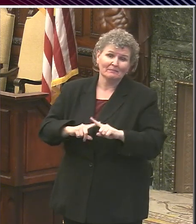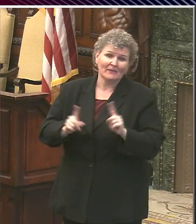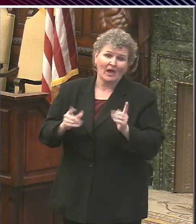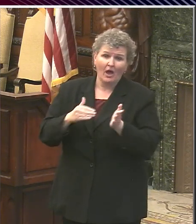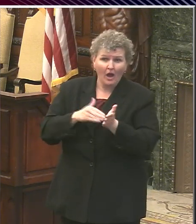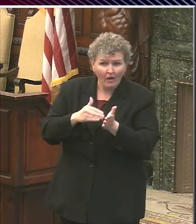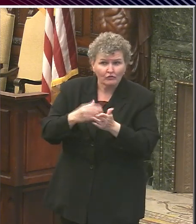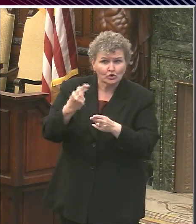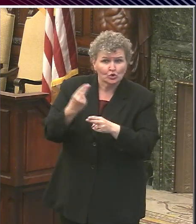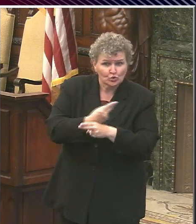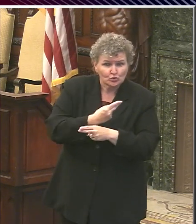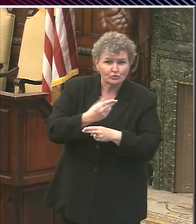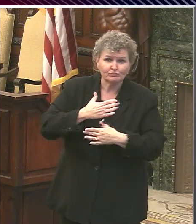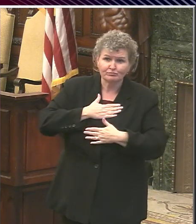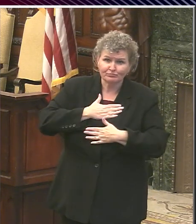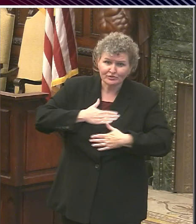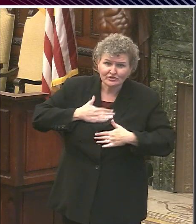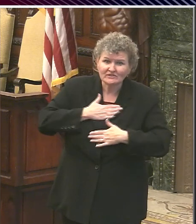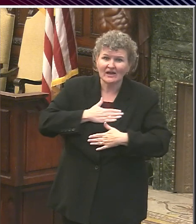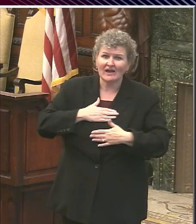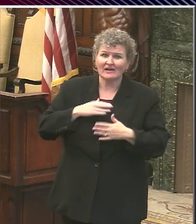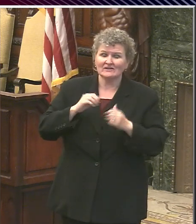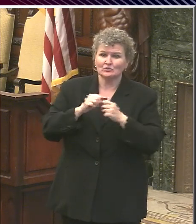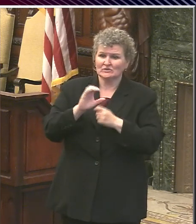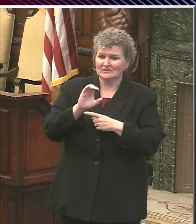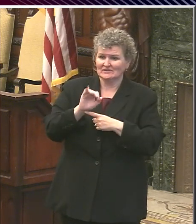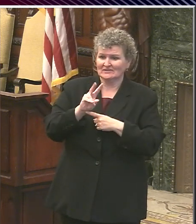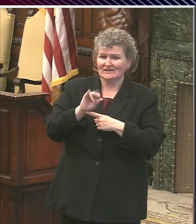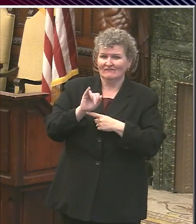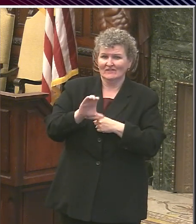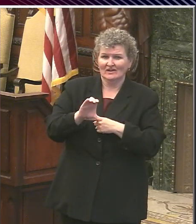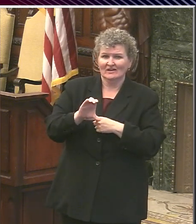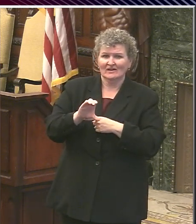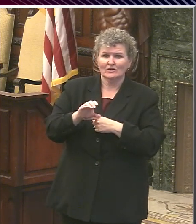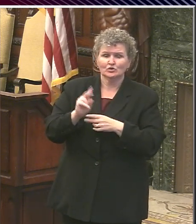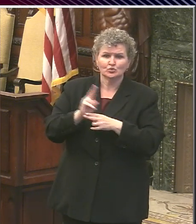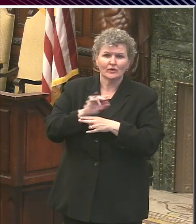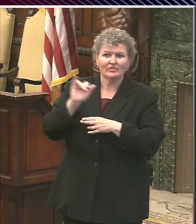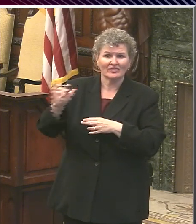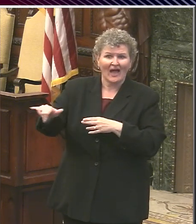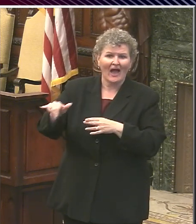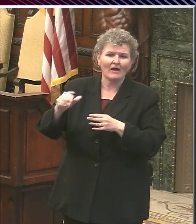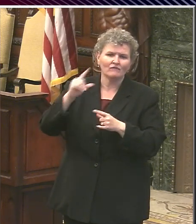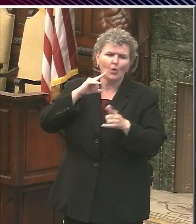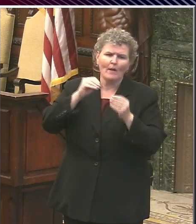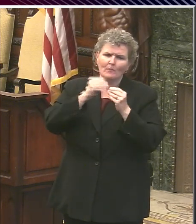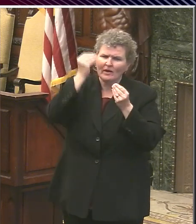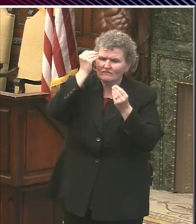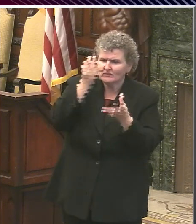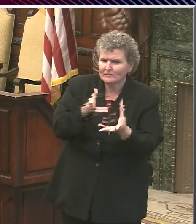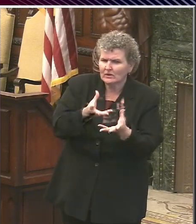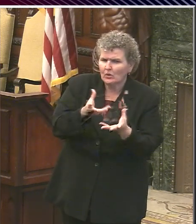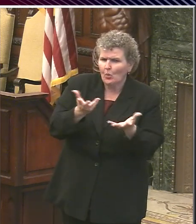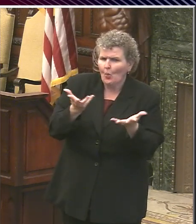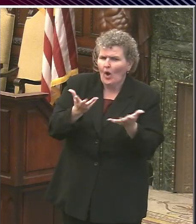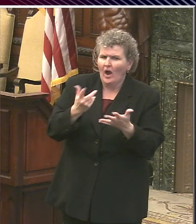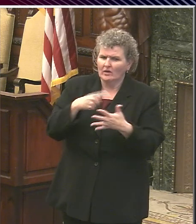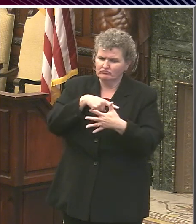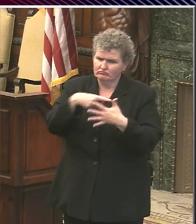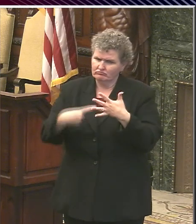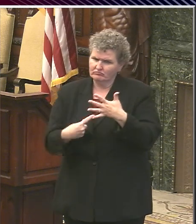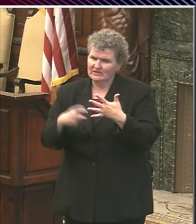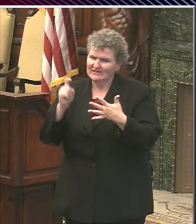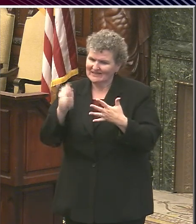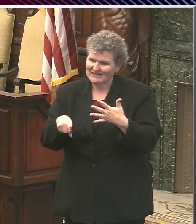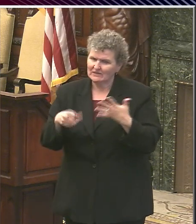civic mindedness. And if we need them, we'll use them. But in the meantime, we'll have to get back to you relative to what the criteria